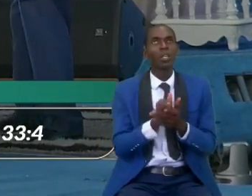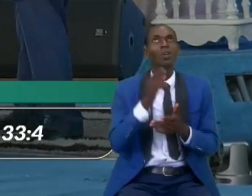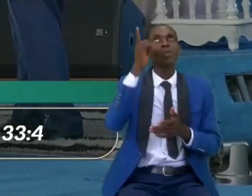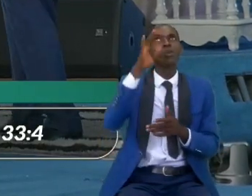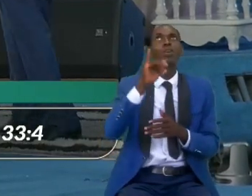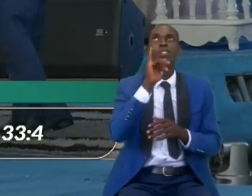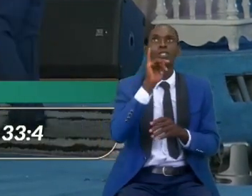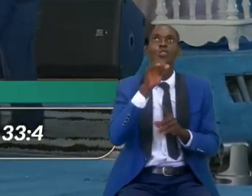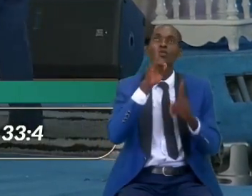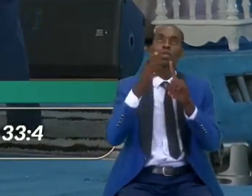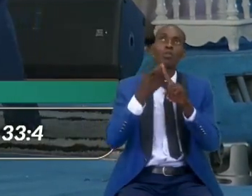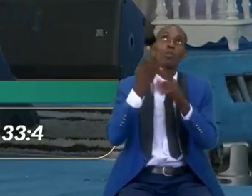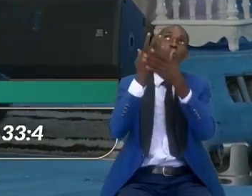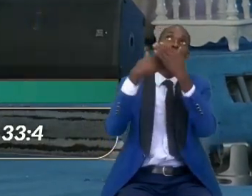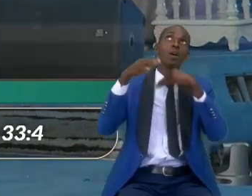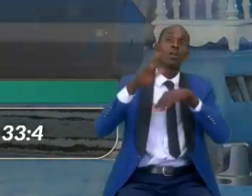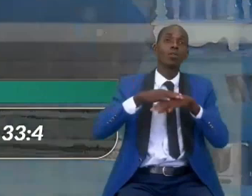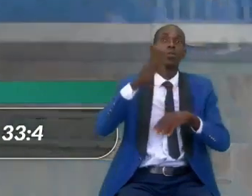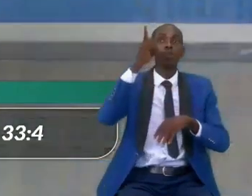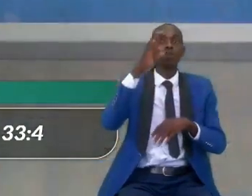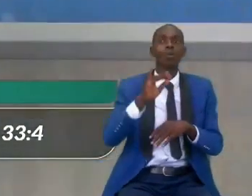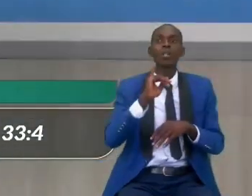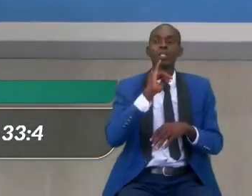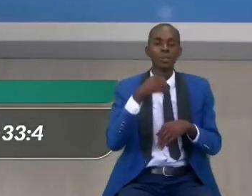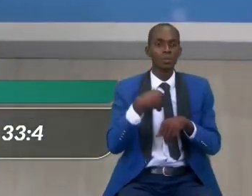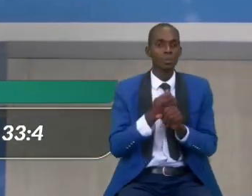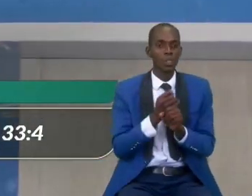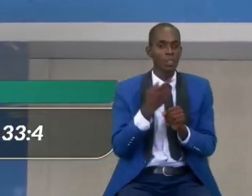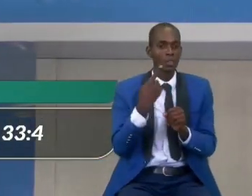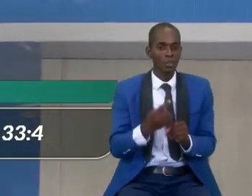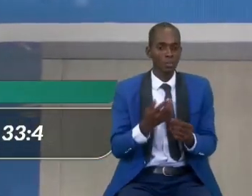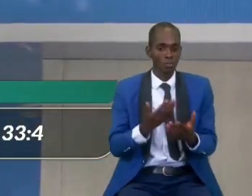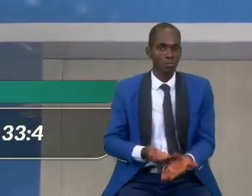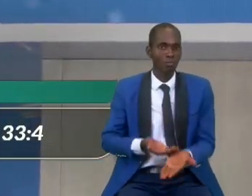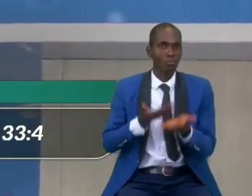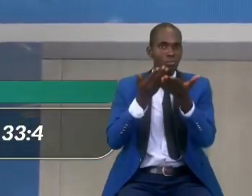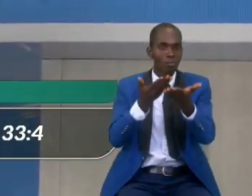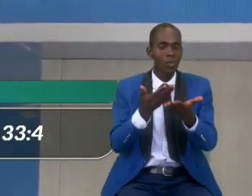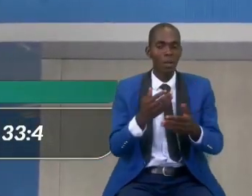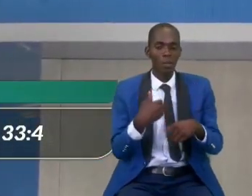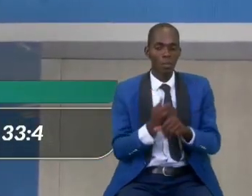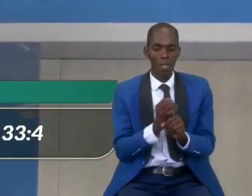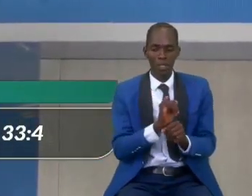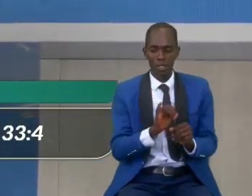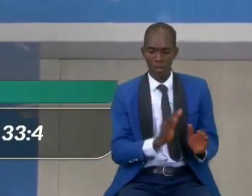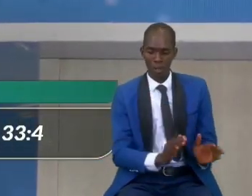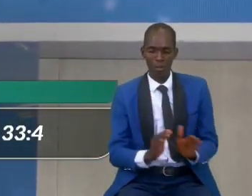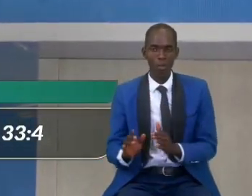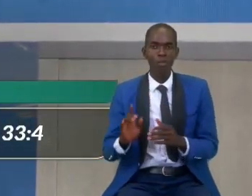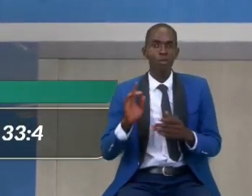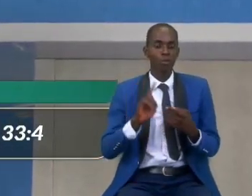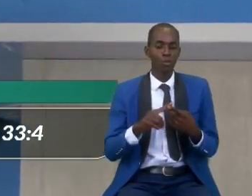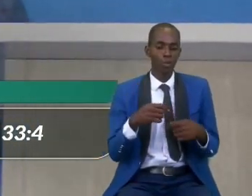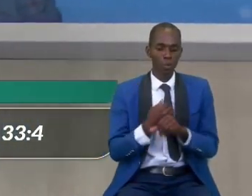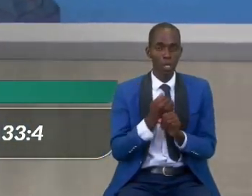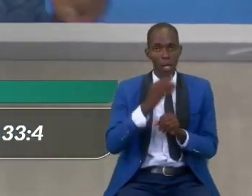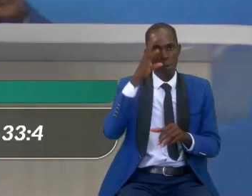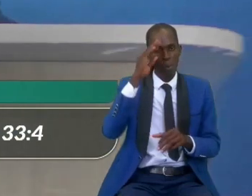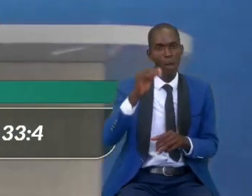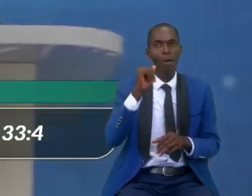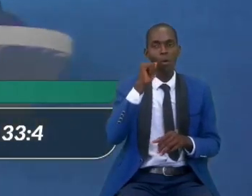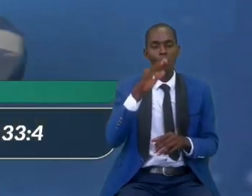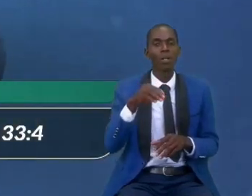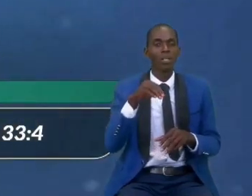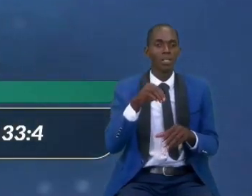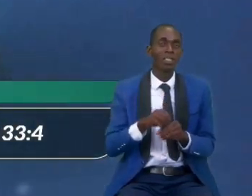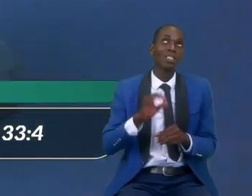proposal and is making the plan. It's going to make man, woman in his image. And he says,